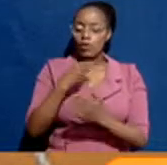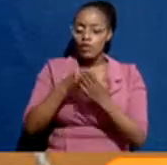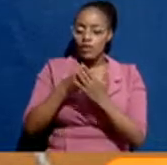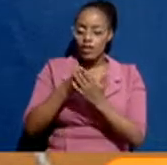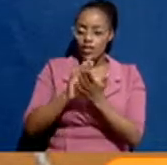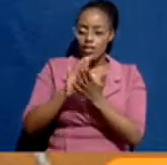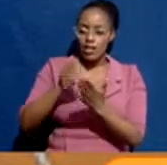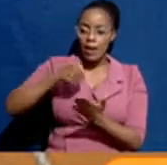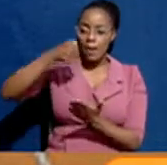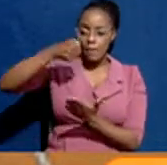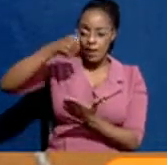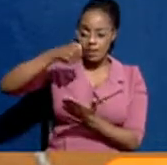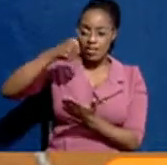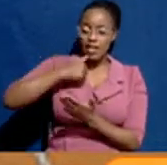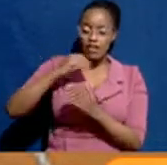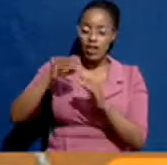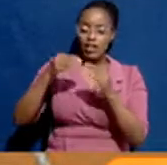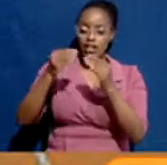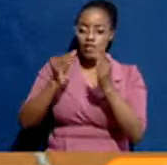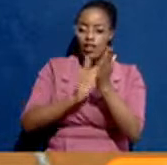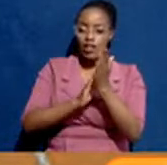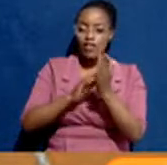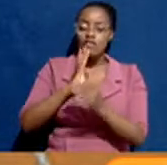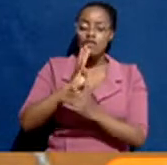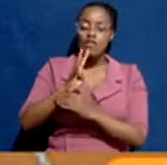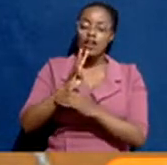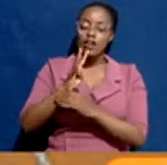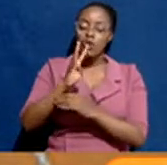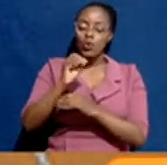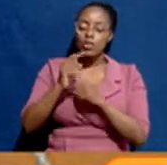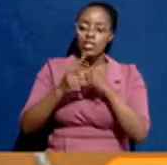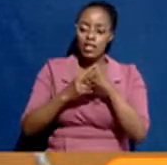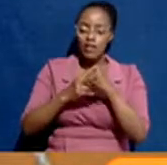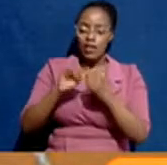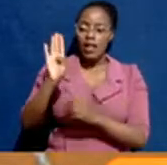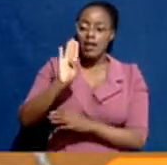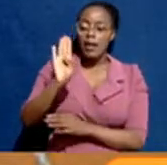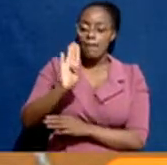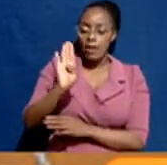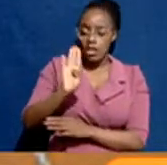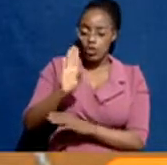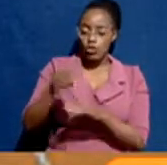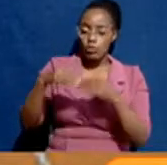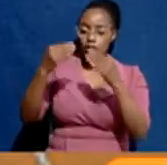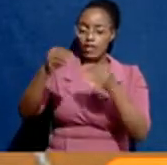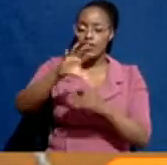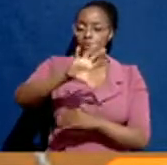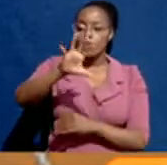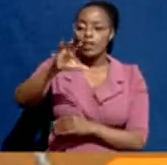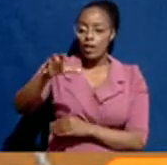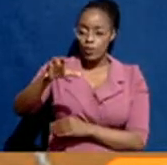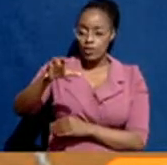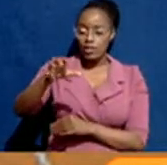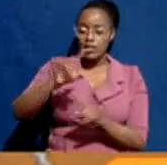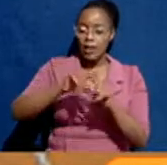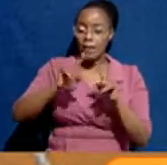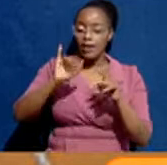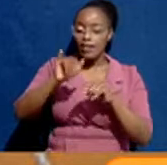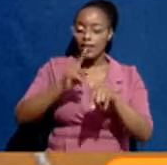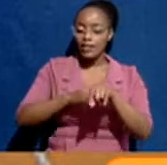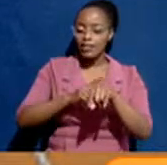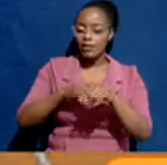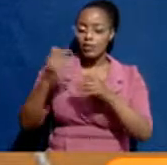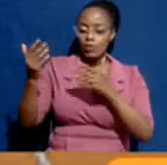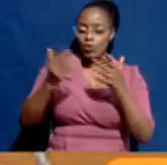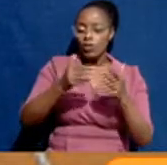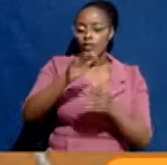Budget had recommended 407 billion to be given to the counties. But then when it came on